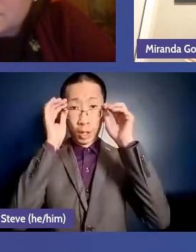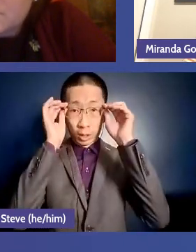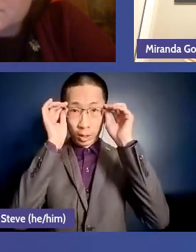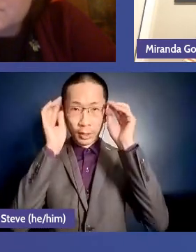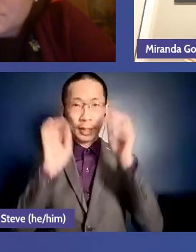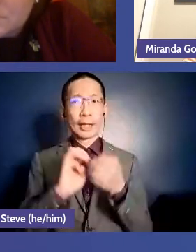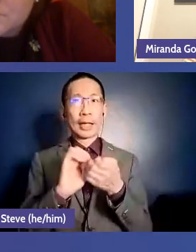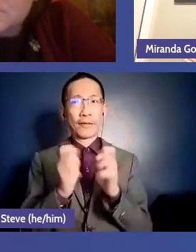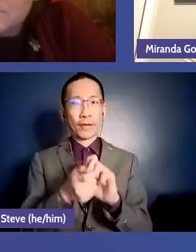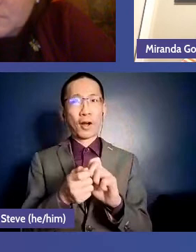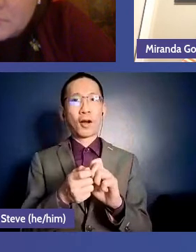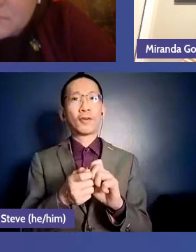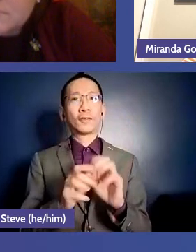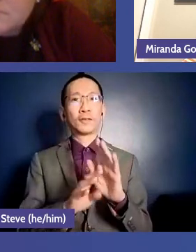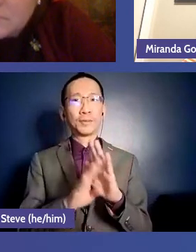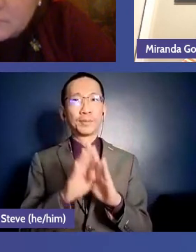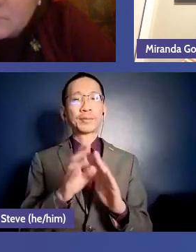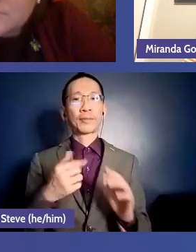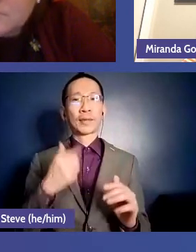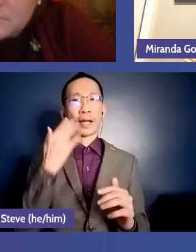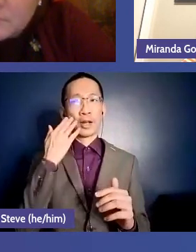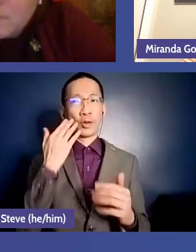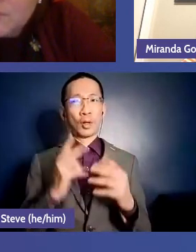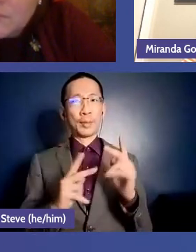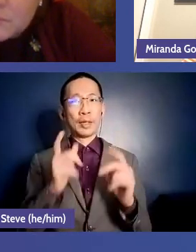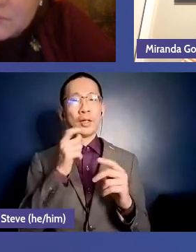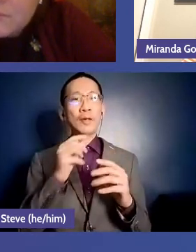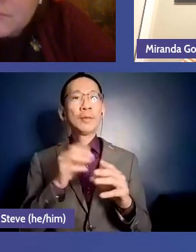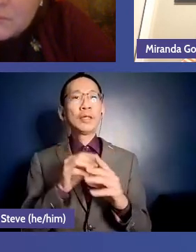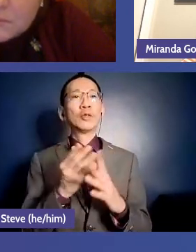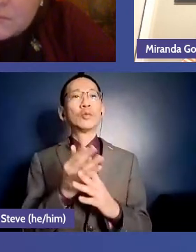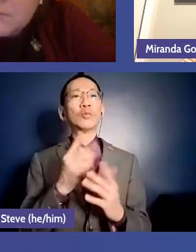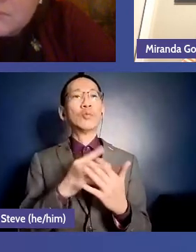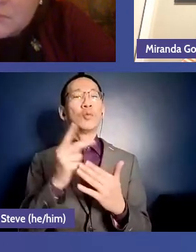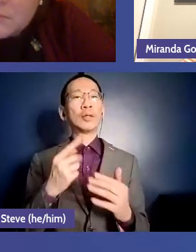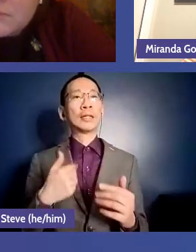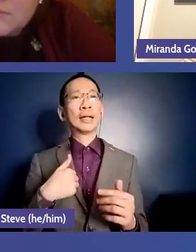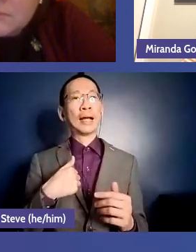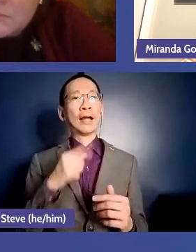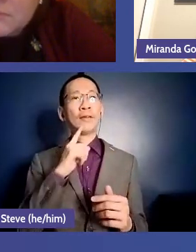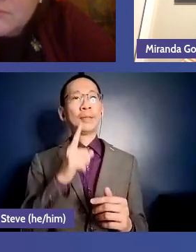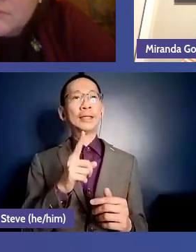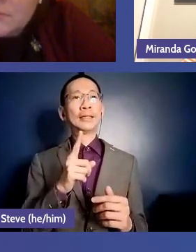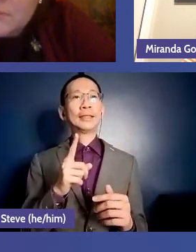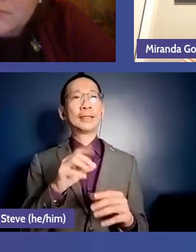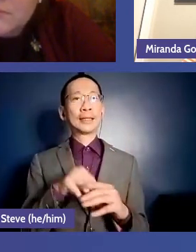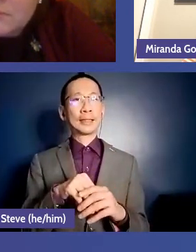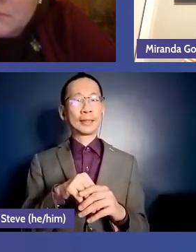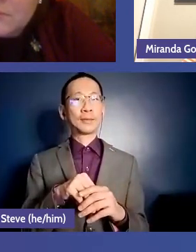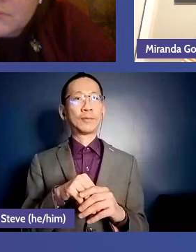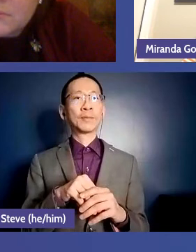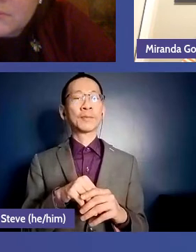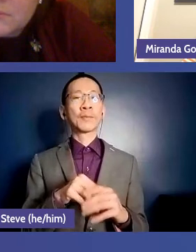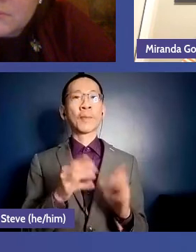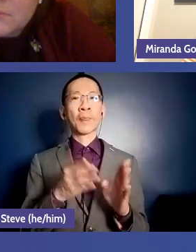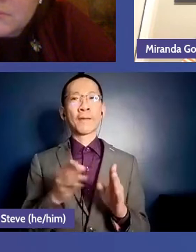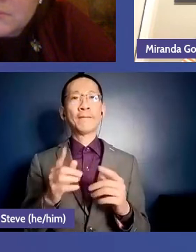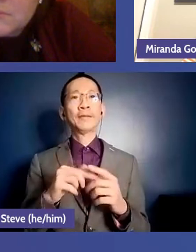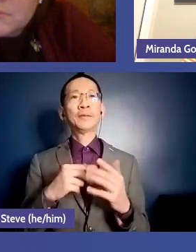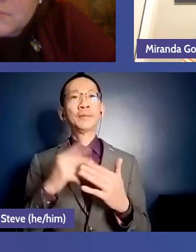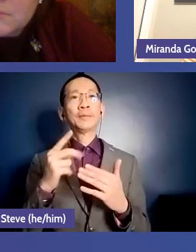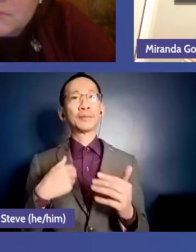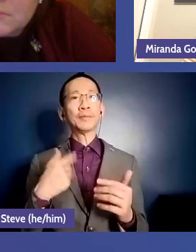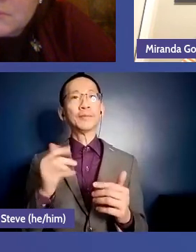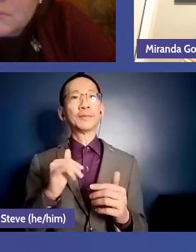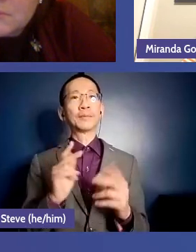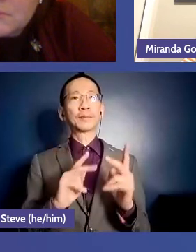and change. And I feel like I know people that have been through programs, and I've, you know, been, you know, in adjacent to programs where I feel like